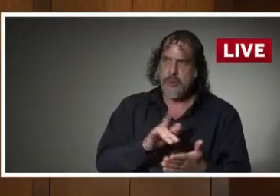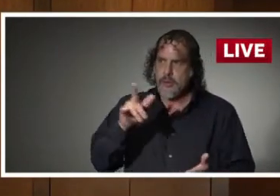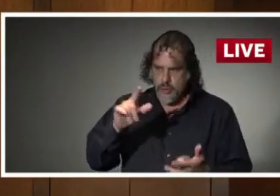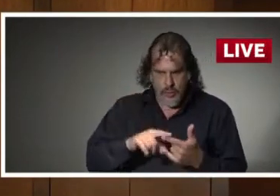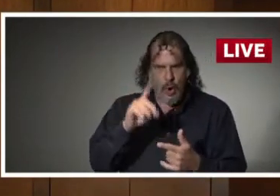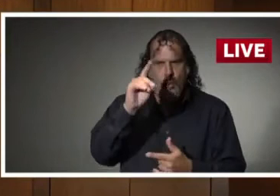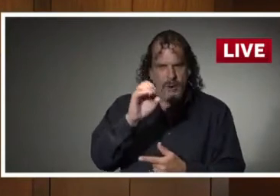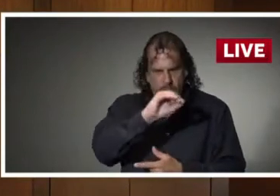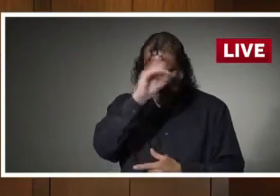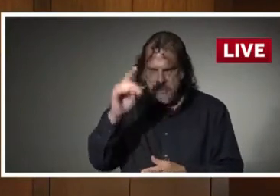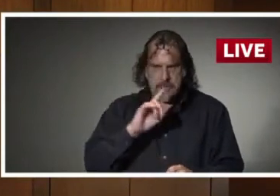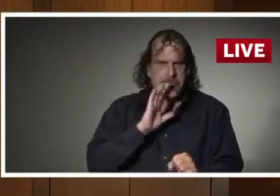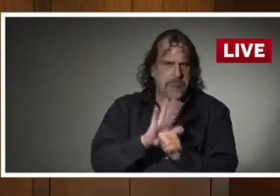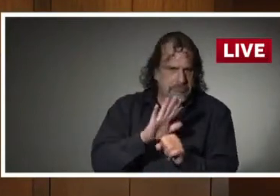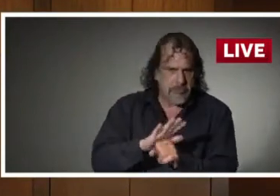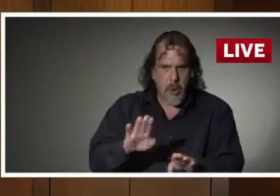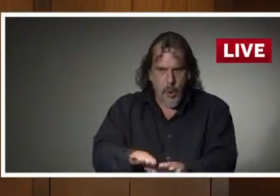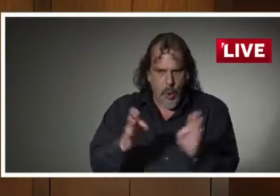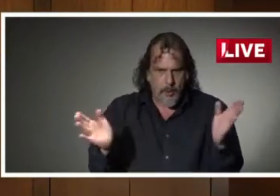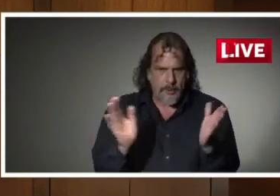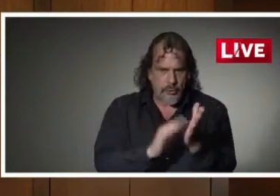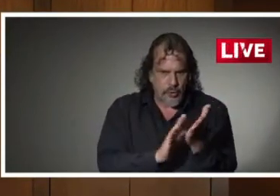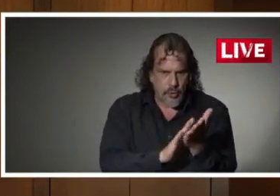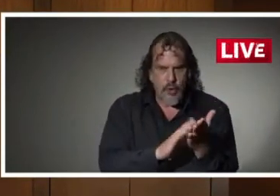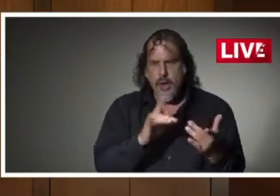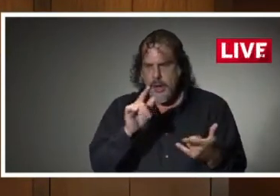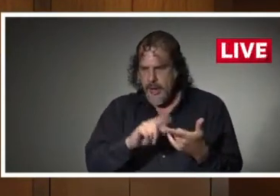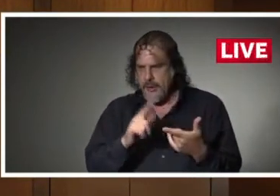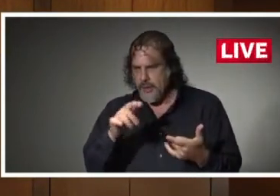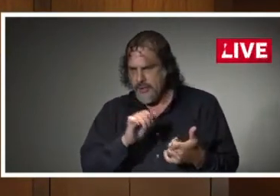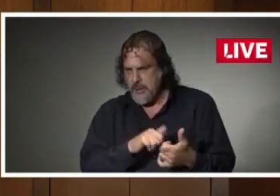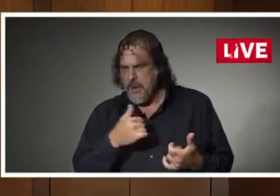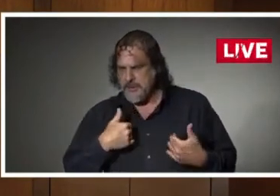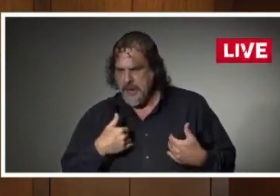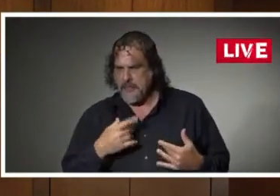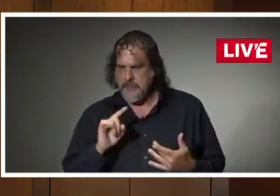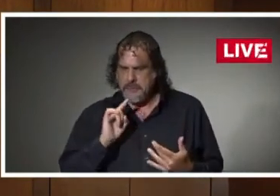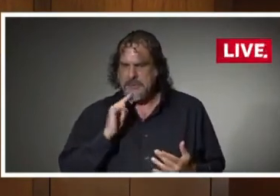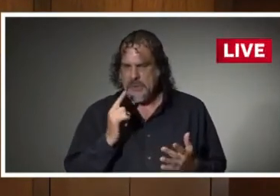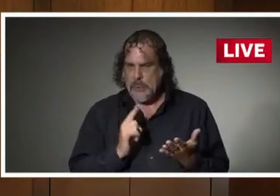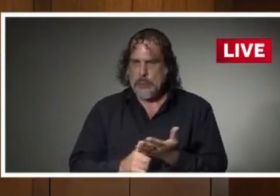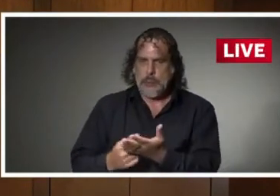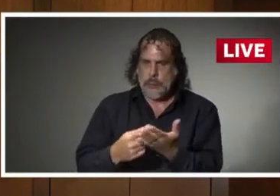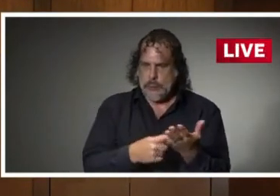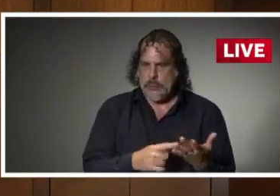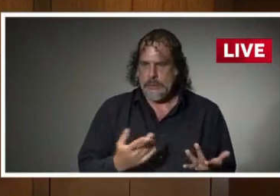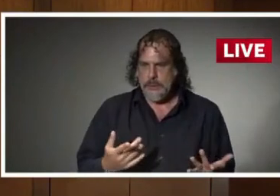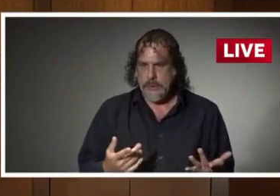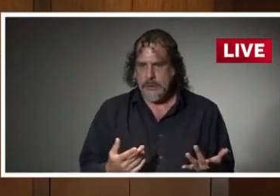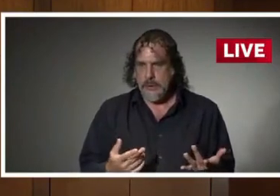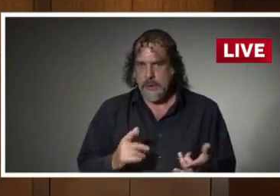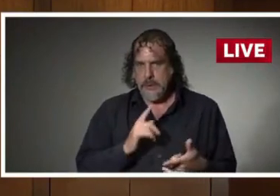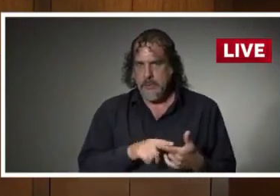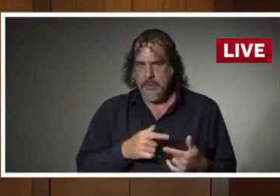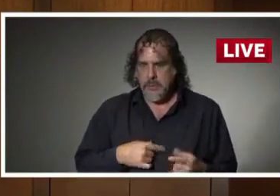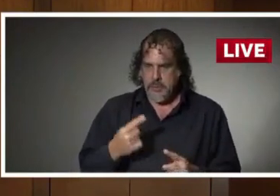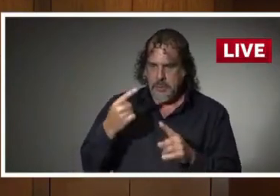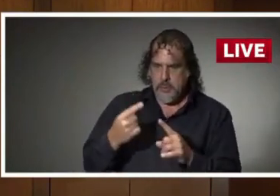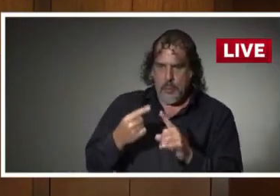are 100% committed and that there's some serious discussions that need to be happened within the next couple of weeks, though we're only a month